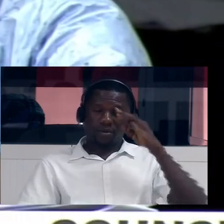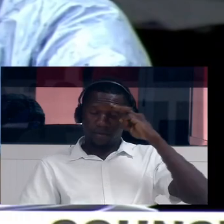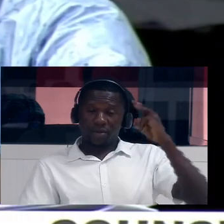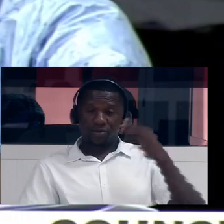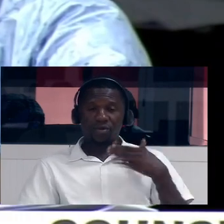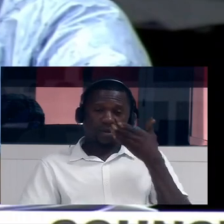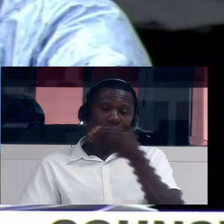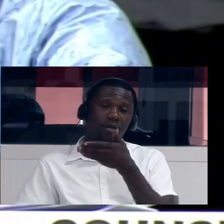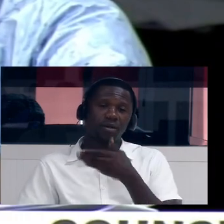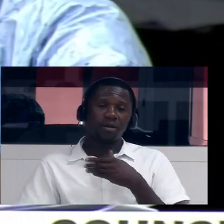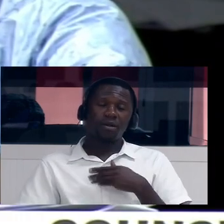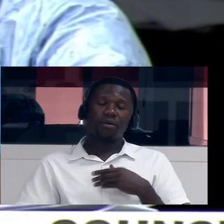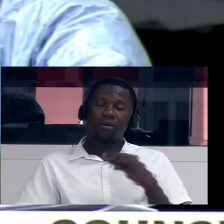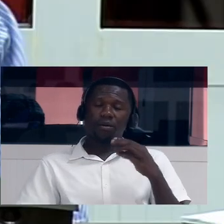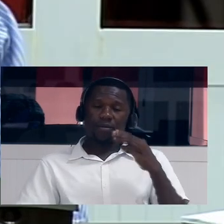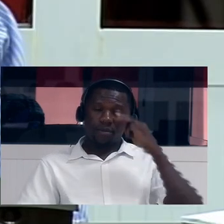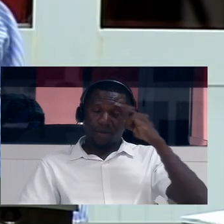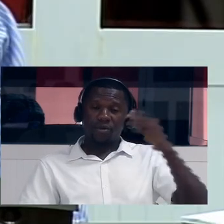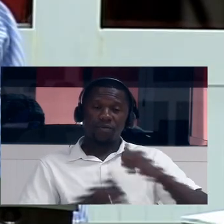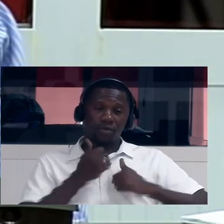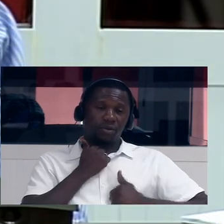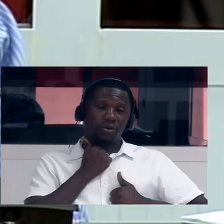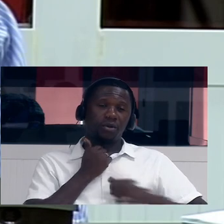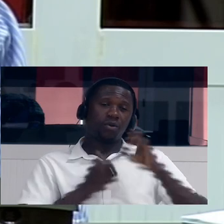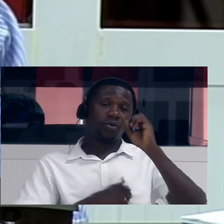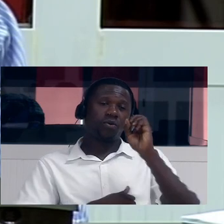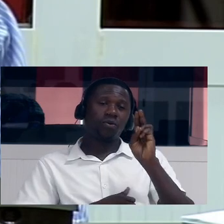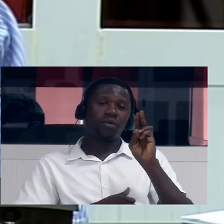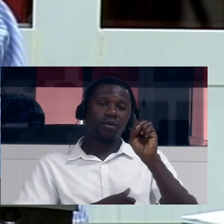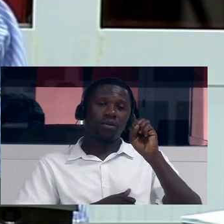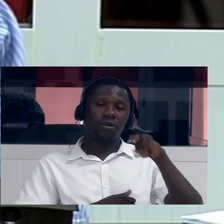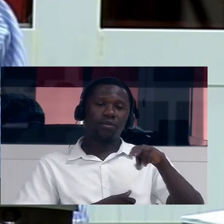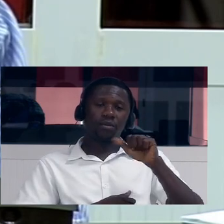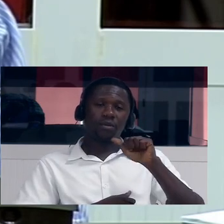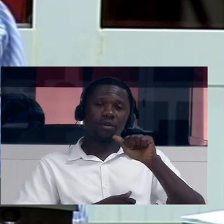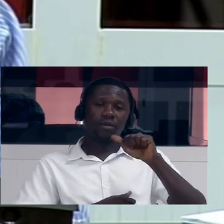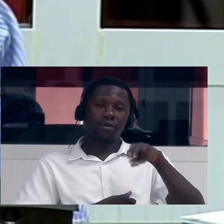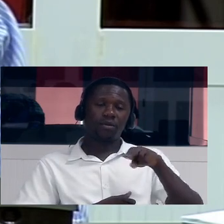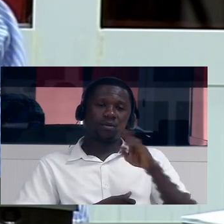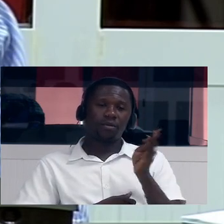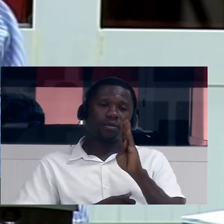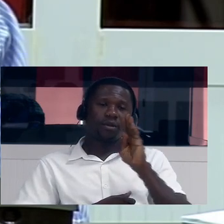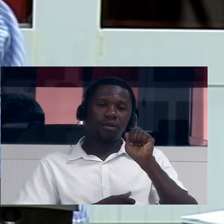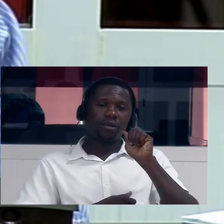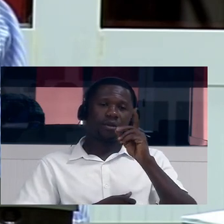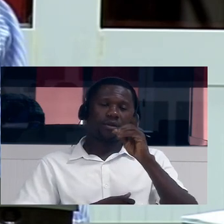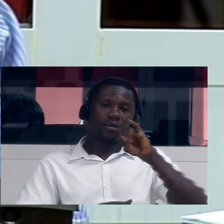referring of the Interior. Name, please? Usman Baji. And he spoke before